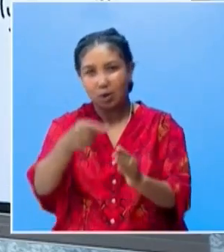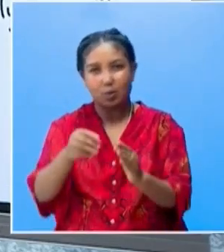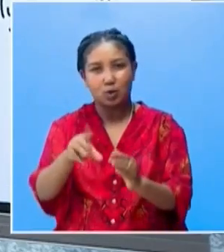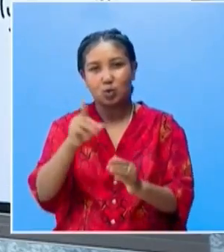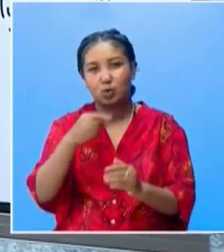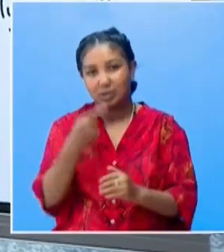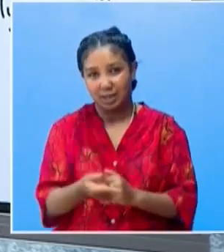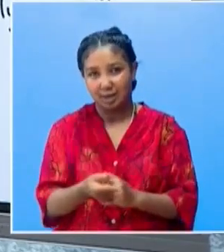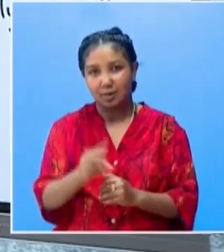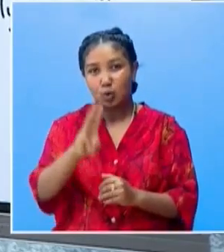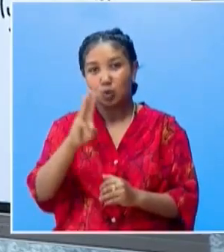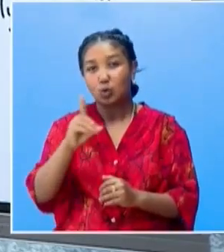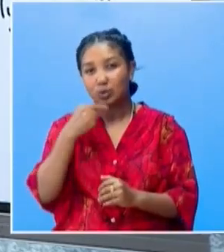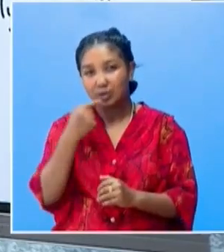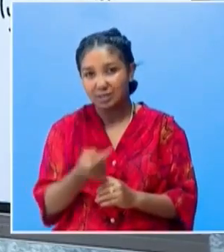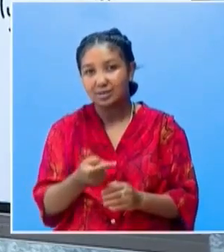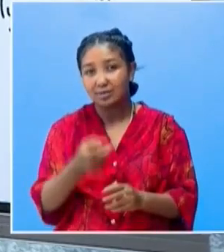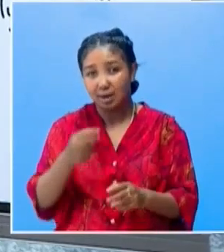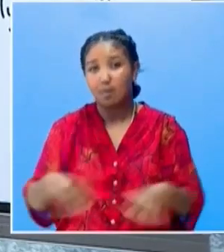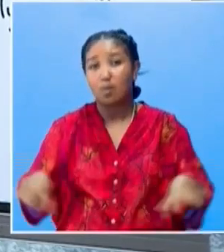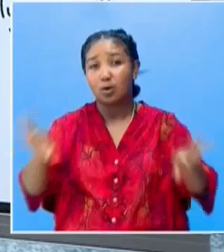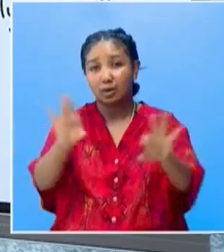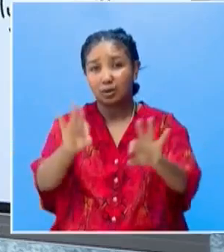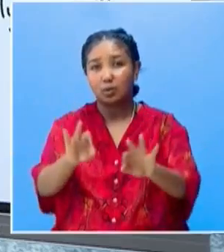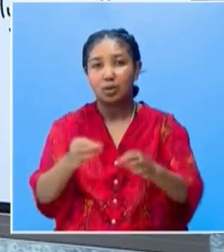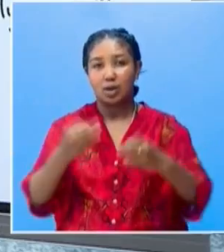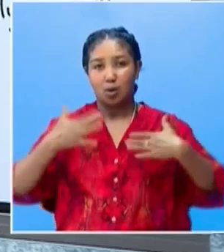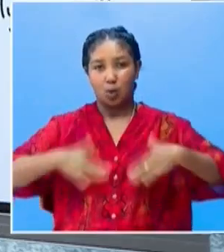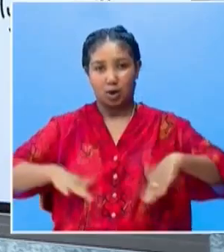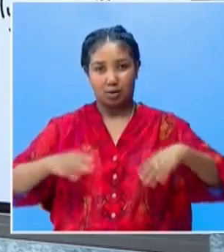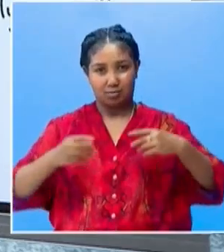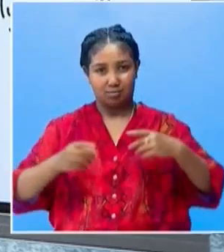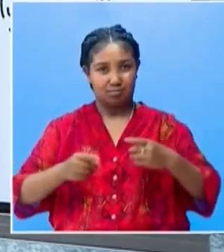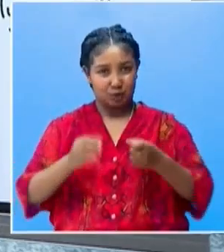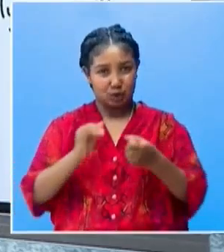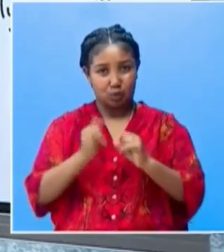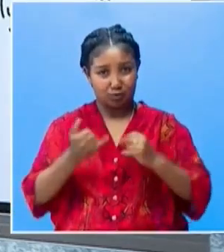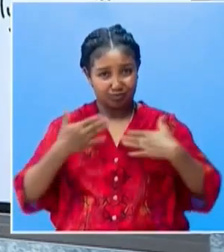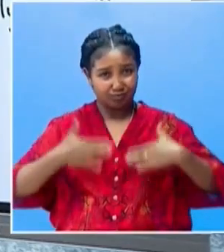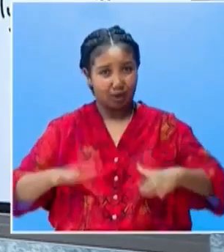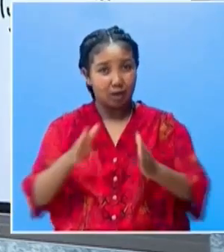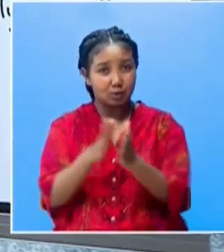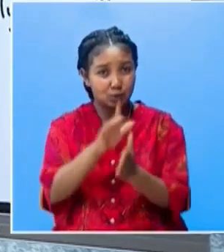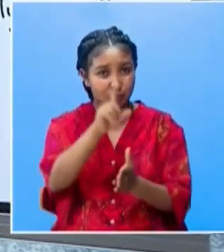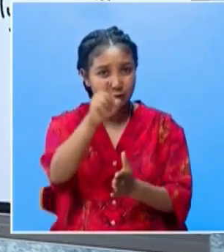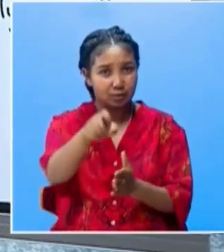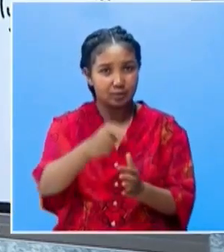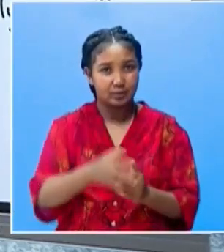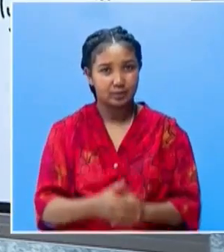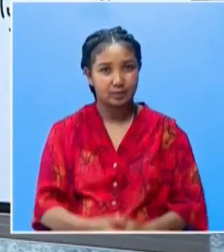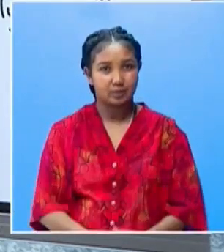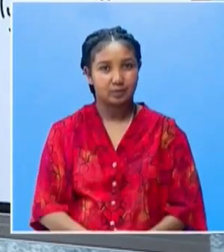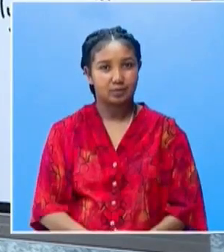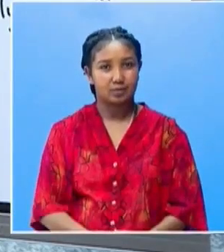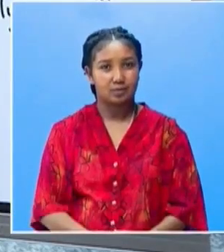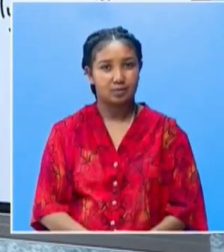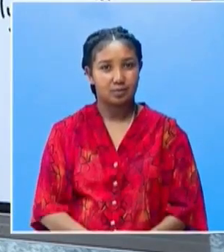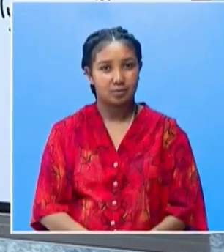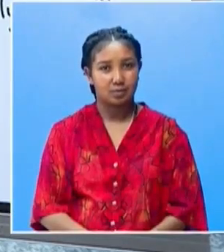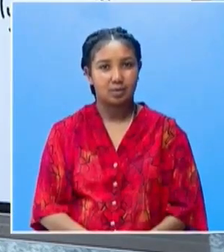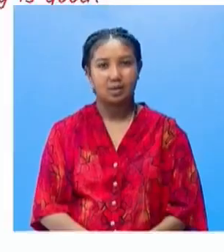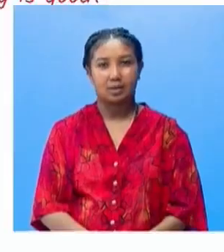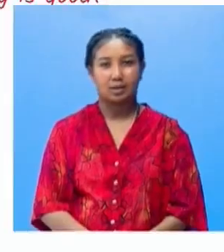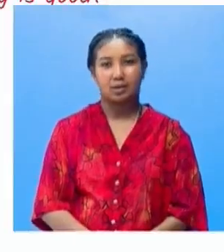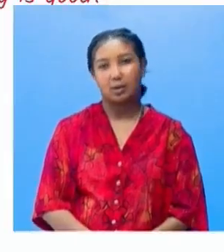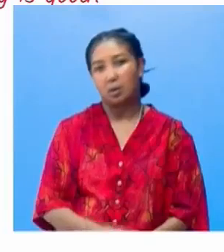Yeah? Would you say it is important to wear sports suit at school? Yeah? I would